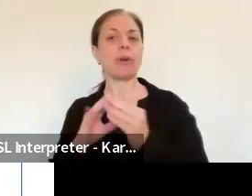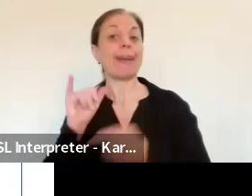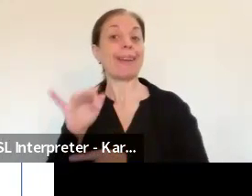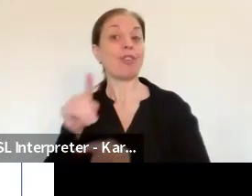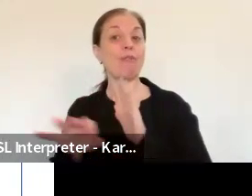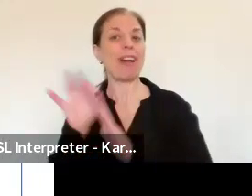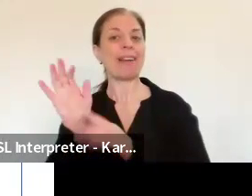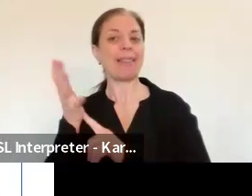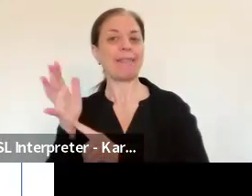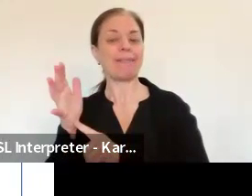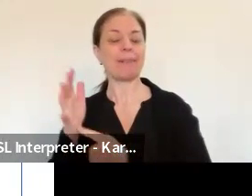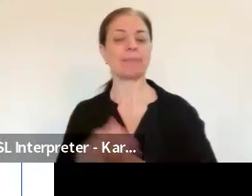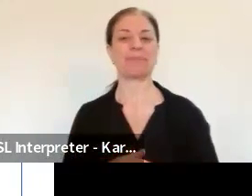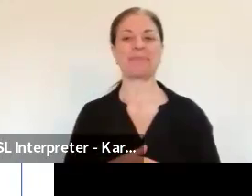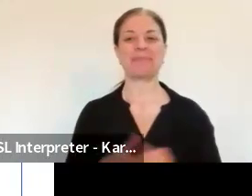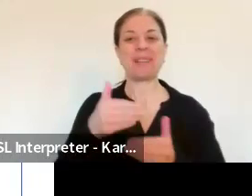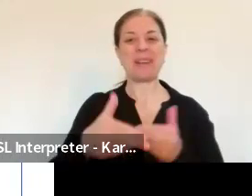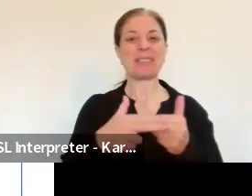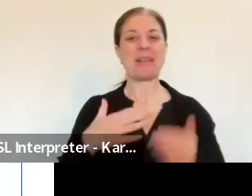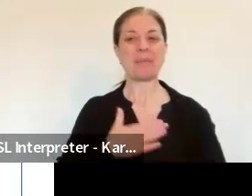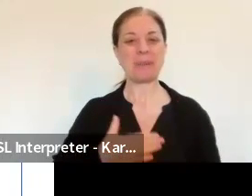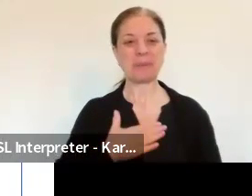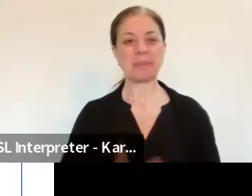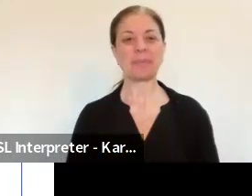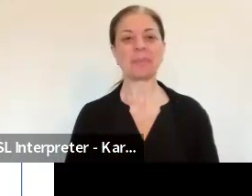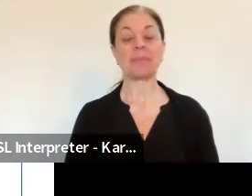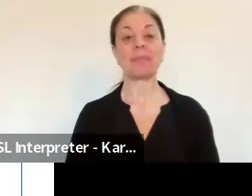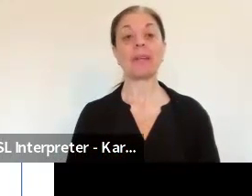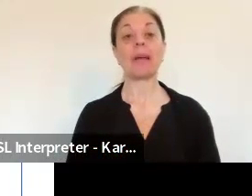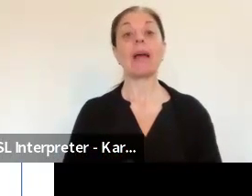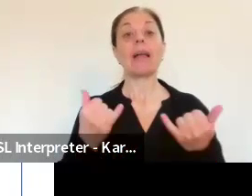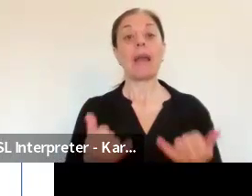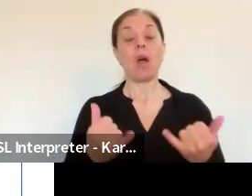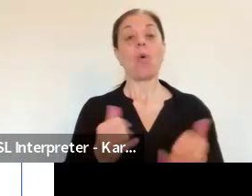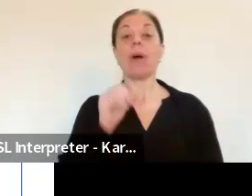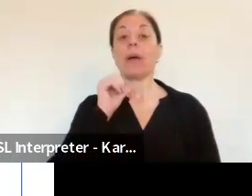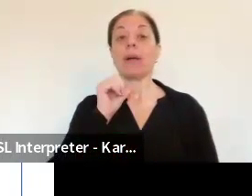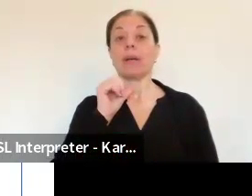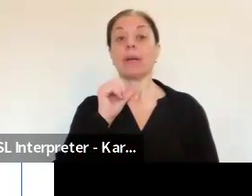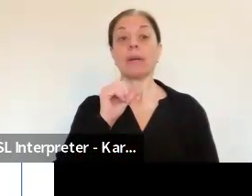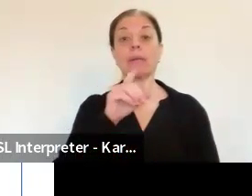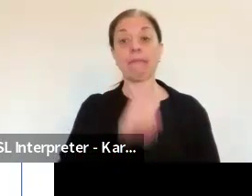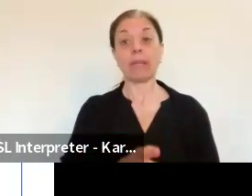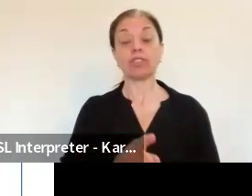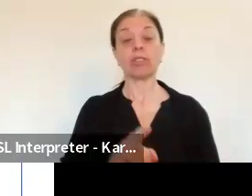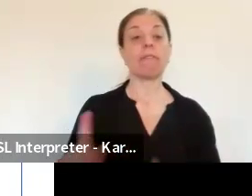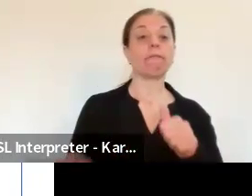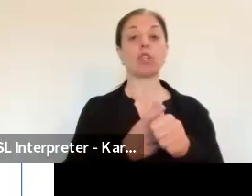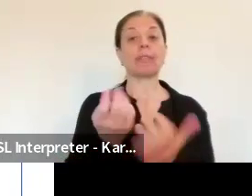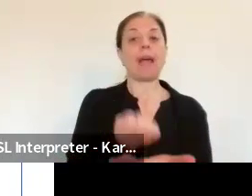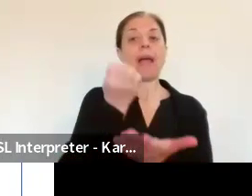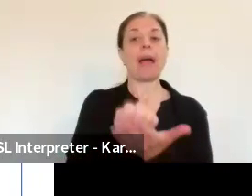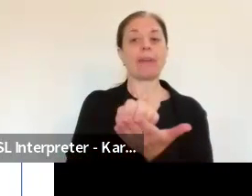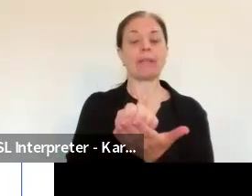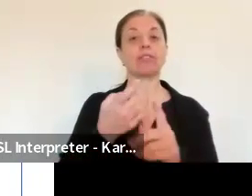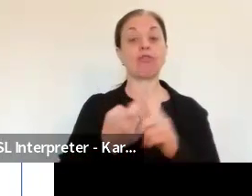a Leaf. Next slide, please. And now we're moving on to nonfiction. First up is Evidence.